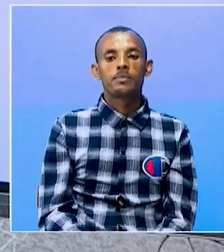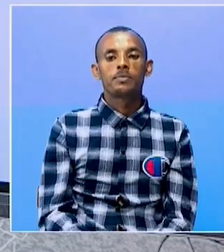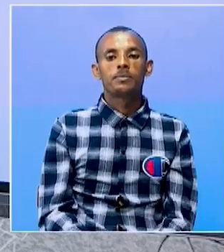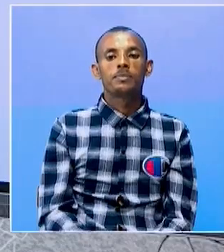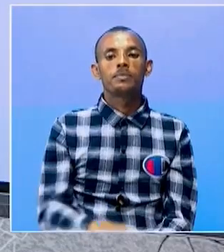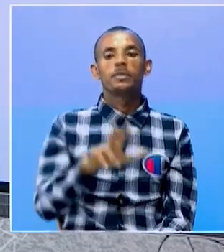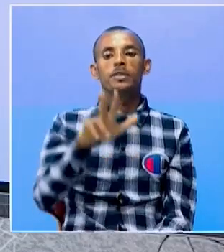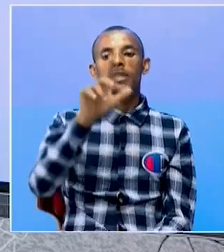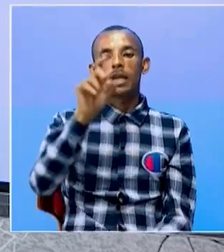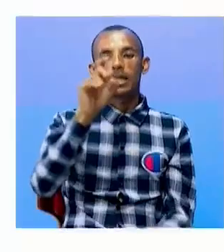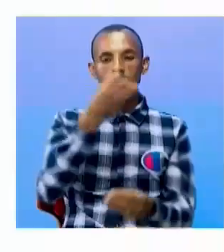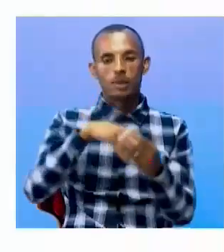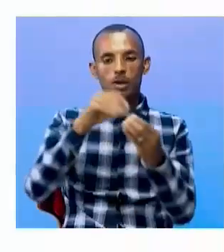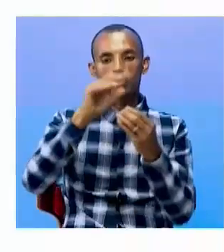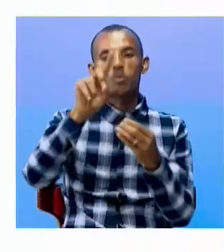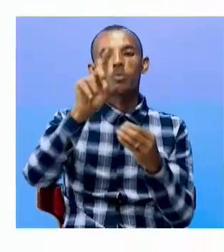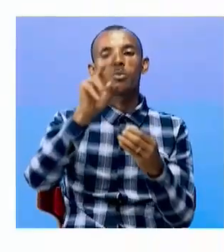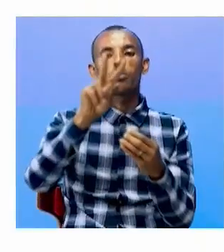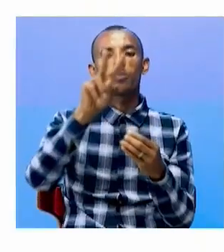3x plus 2x is